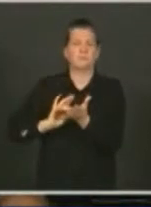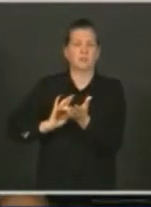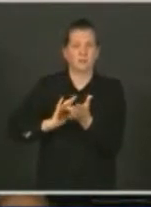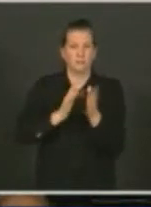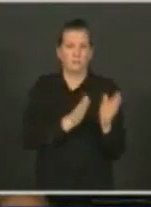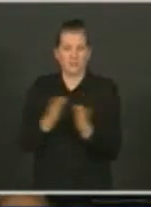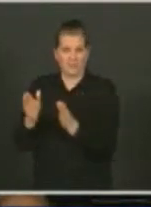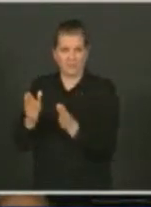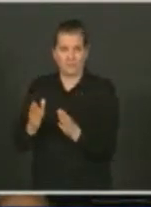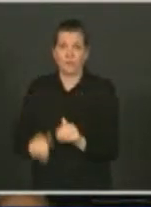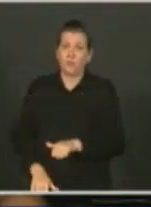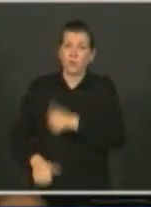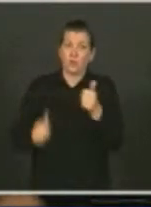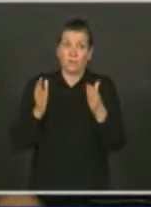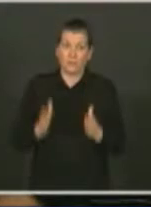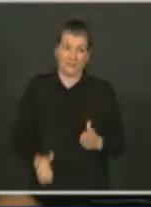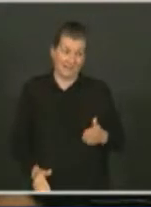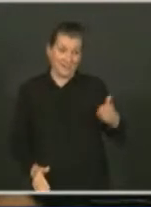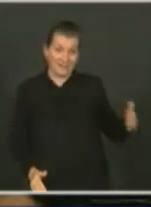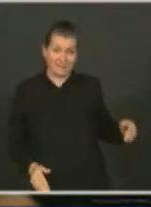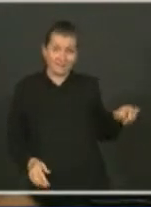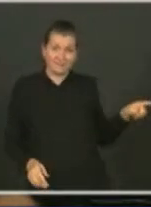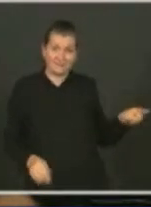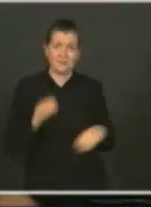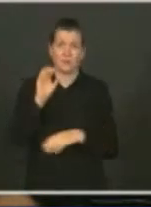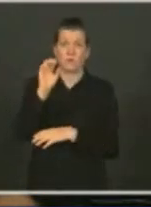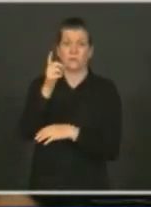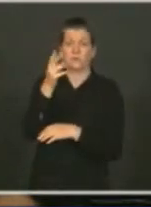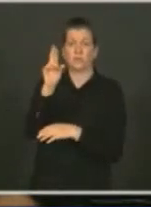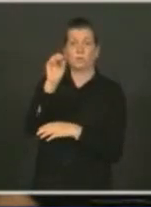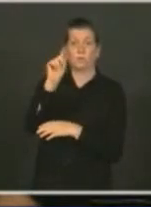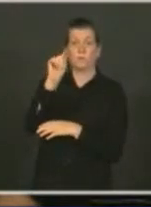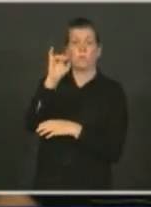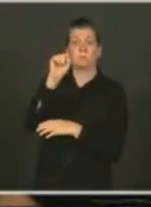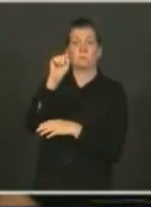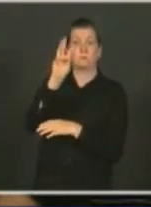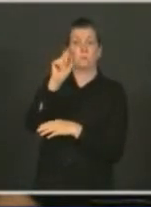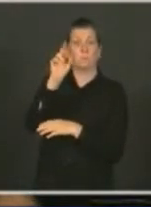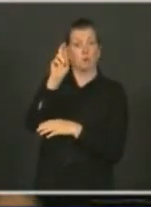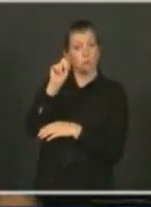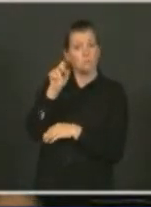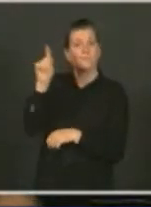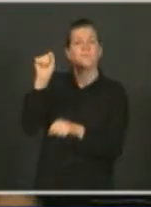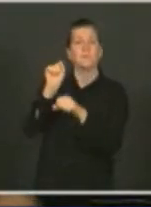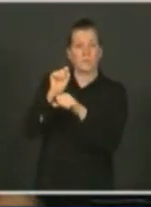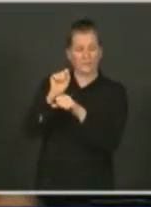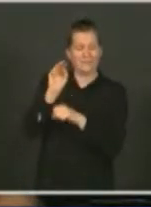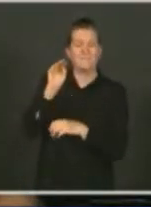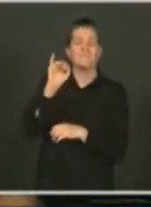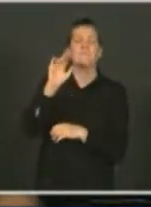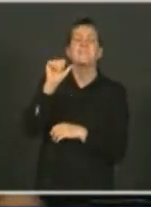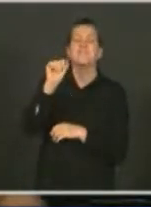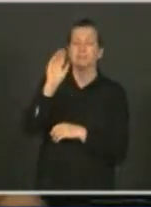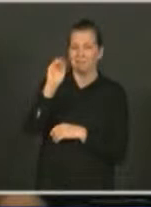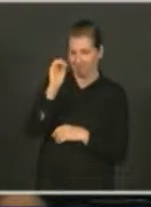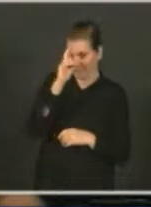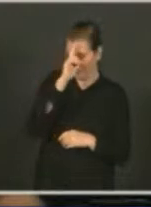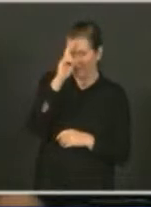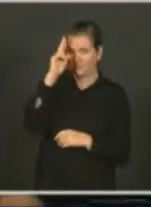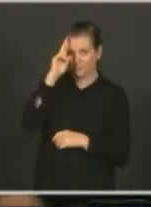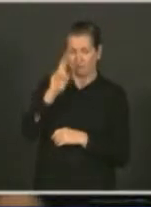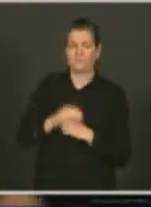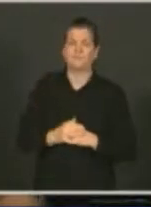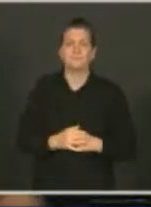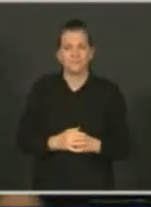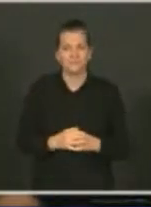Otis Warren, an emergency physician at the Miriam Hospital, who also serves as the president of the Rhode Island chapter of the American